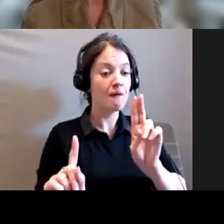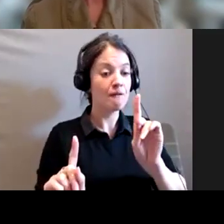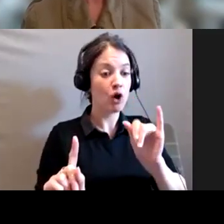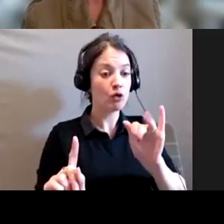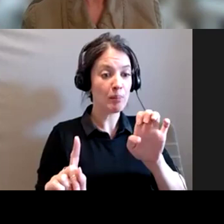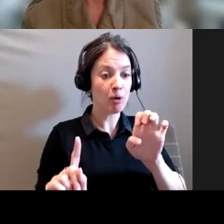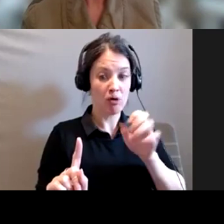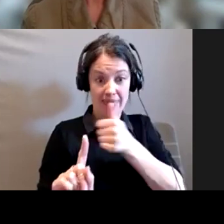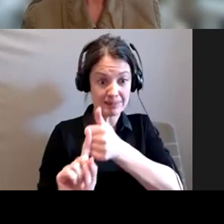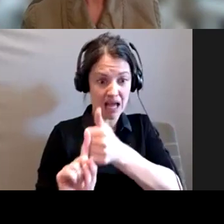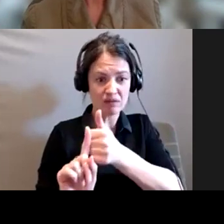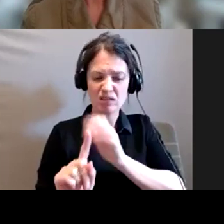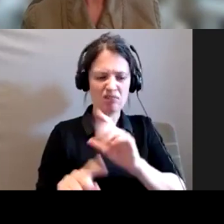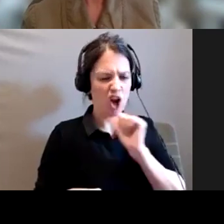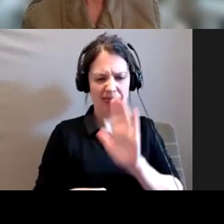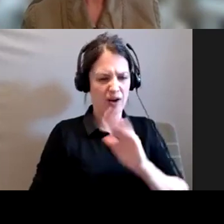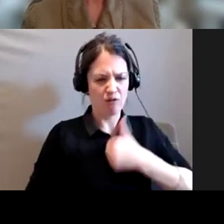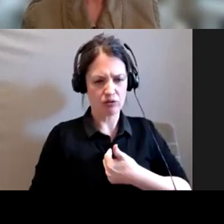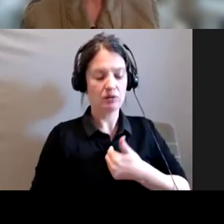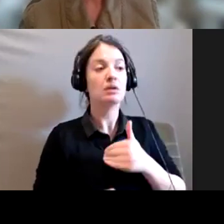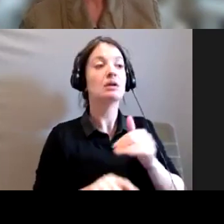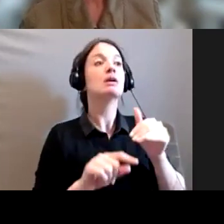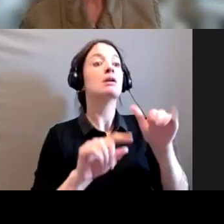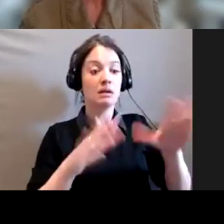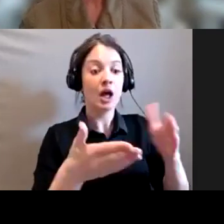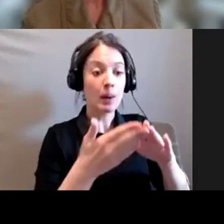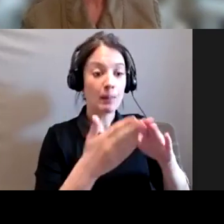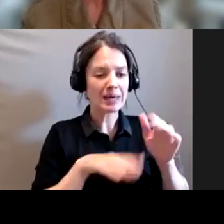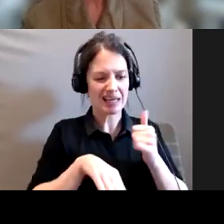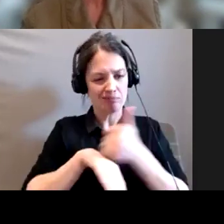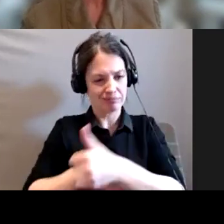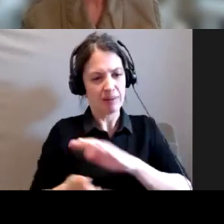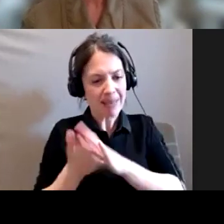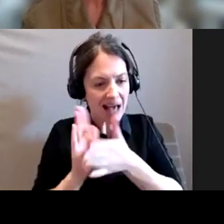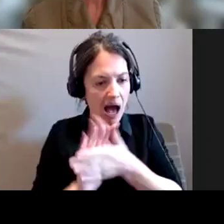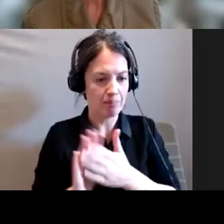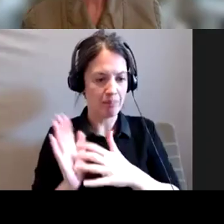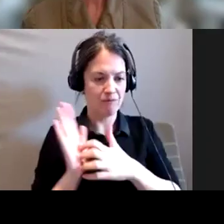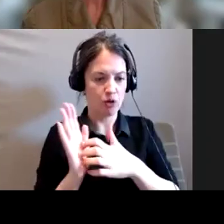what's around them. In Quebec, we have the expression "une personne en situation de